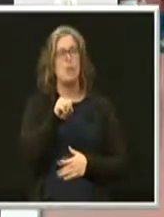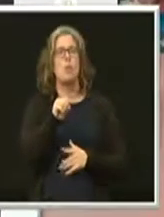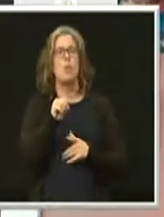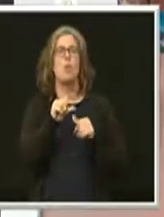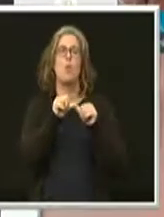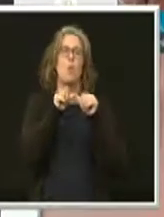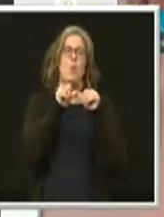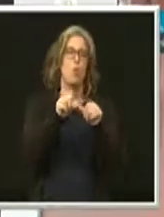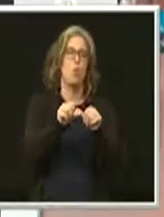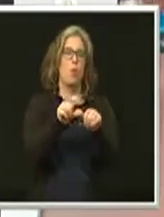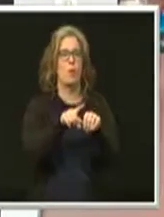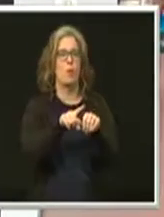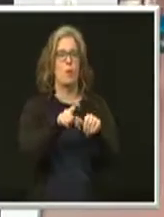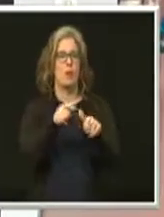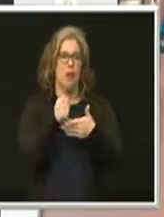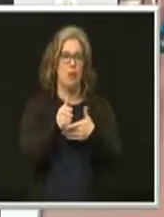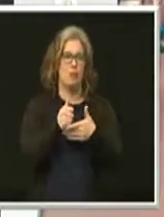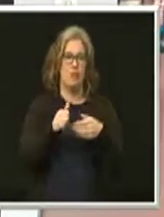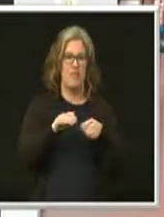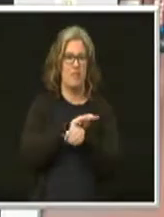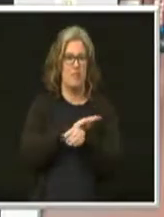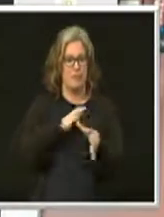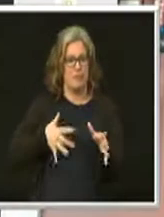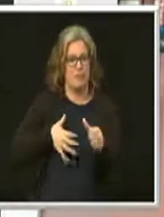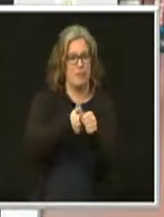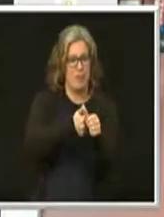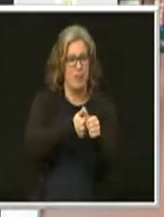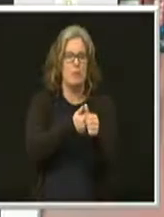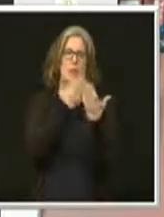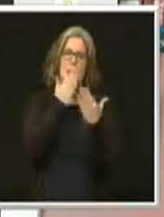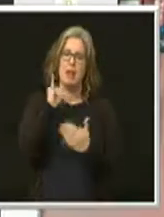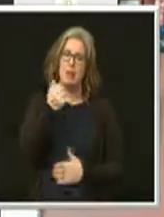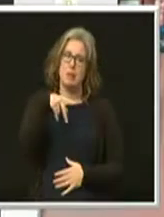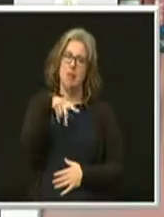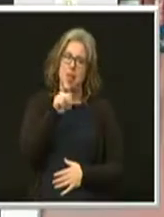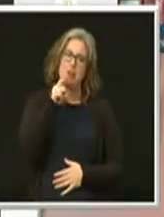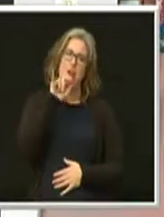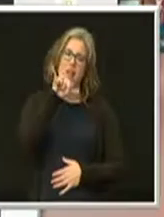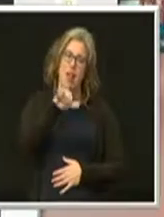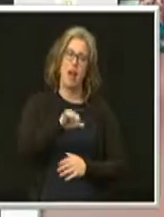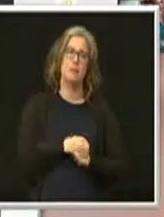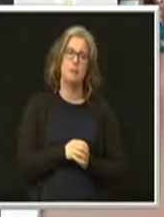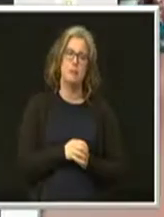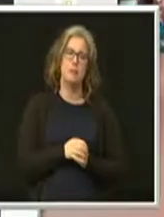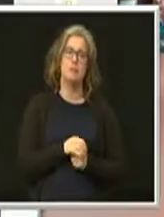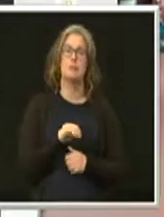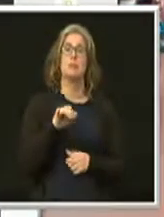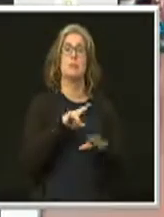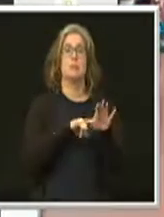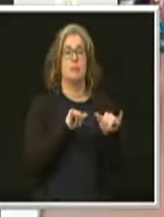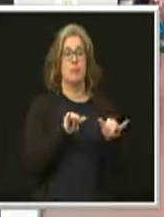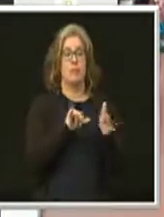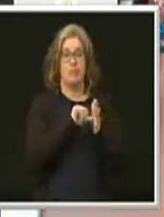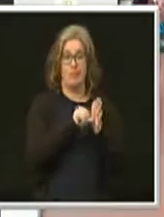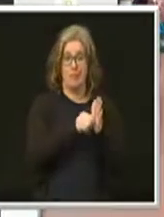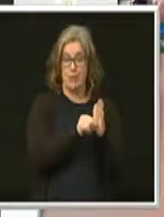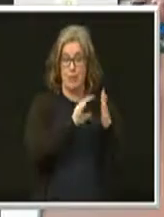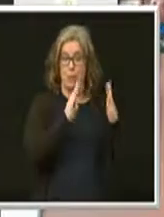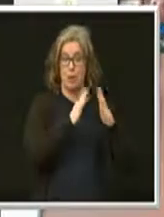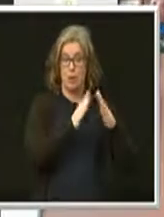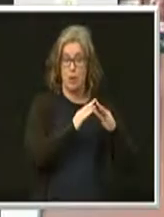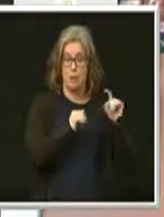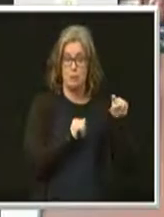long way toward filling that equity gap. So I want to say thank you to JCPS for that, and also reiterate to the